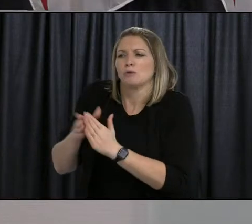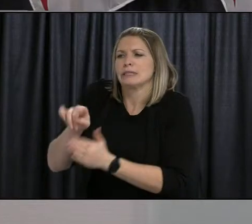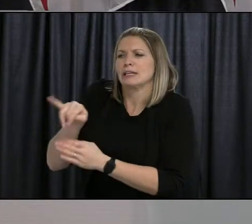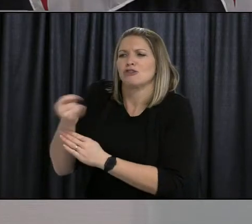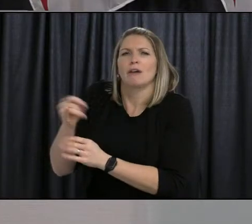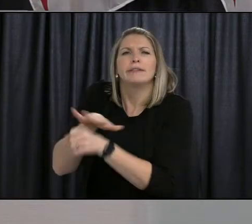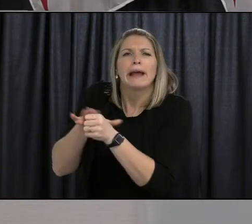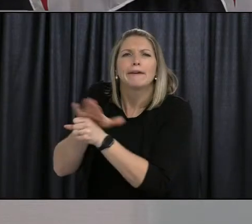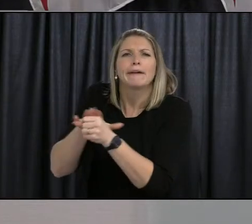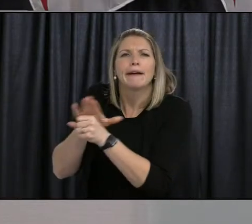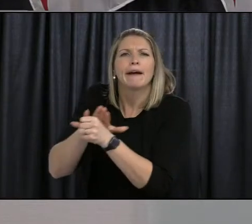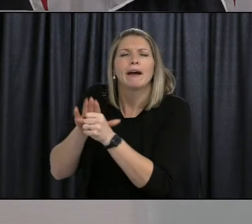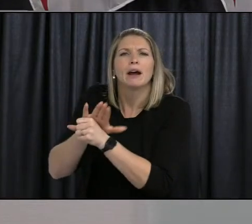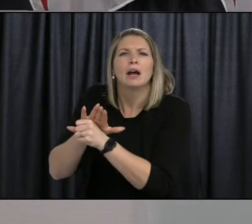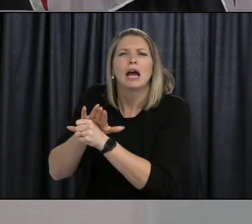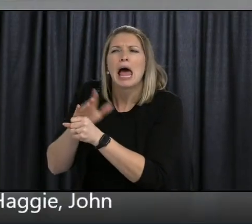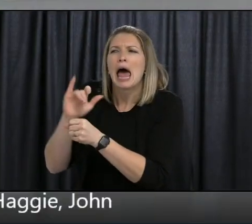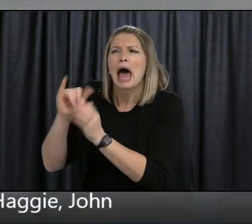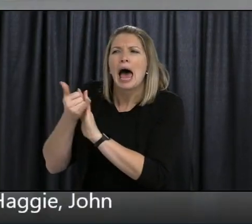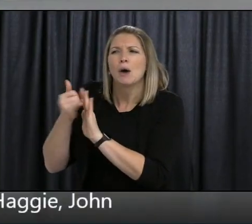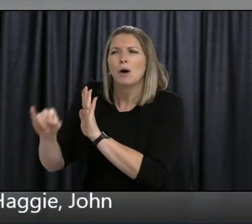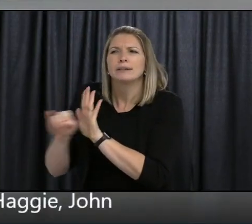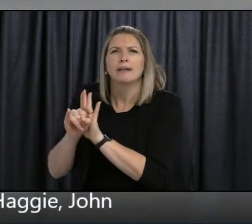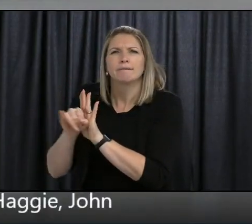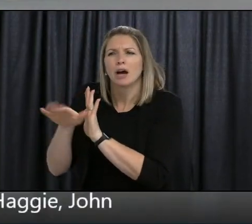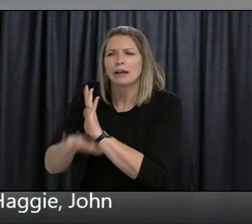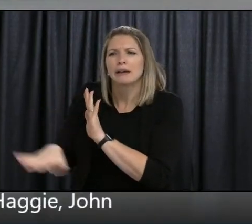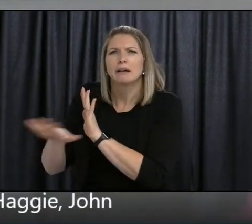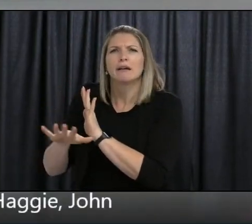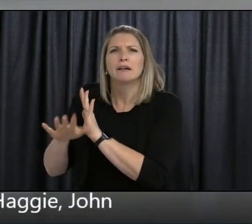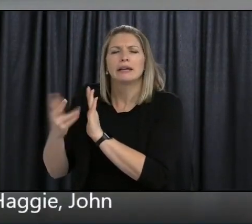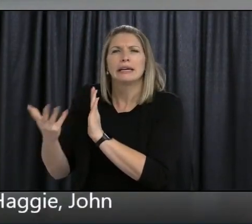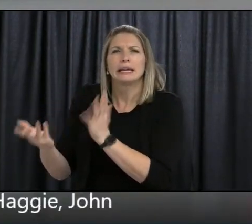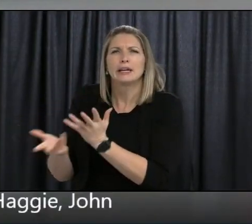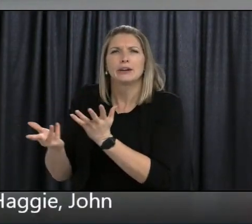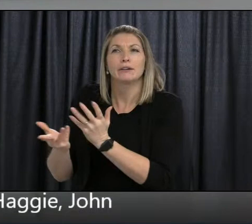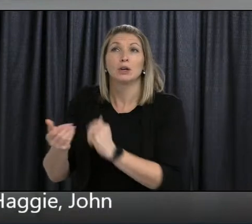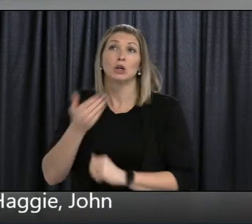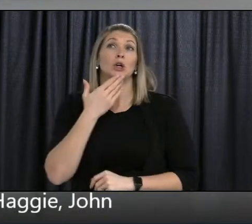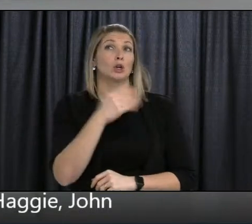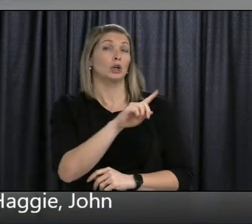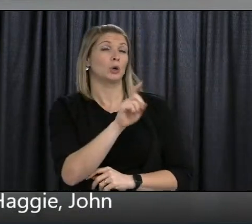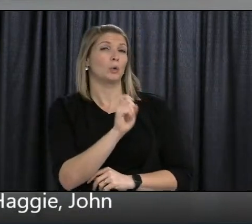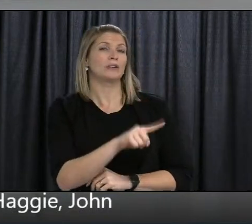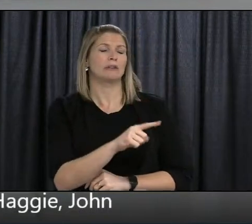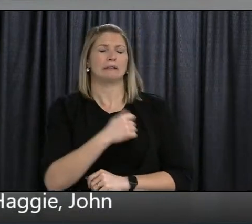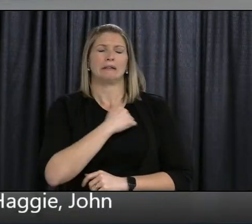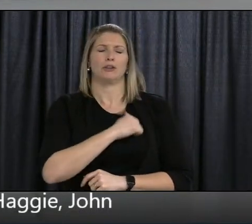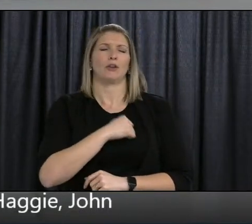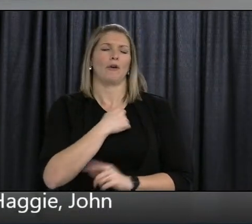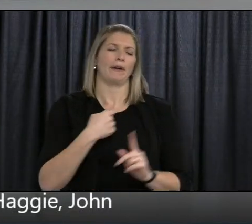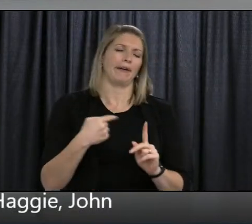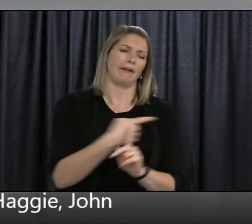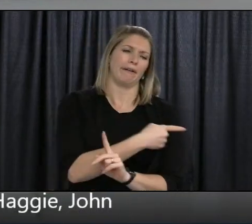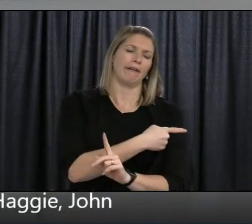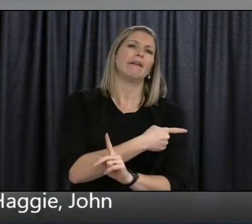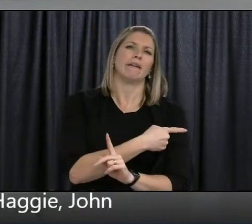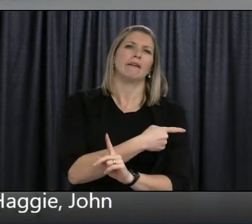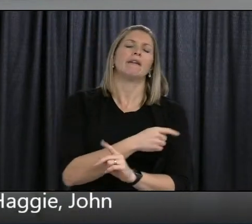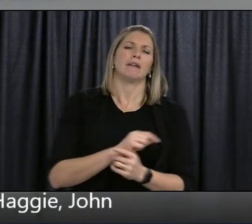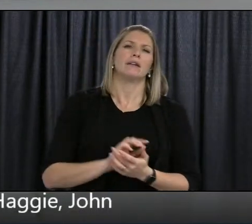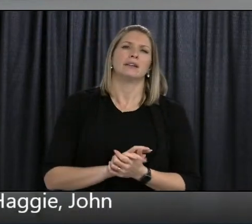region? Yes, certainly. That's a good question, Peter, and I'm sorry I omitted that